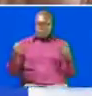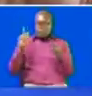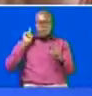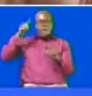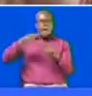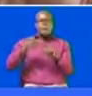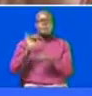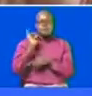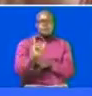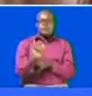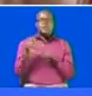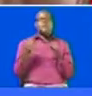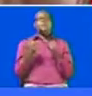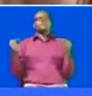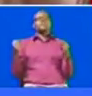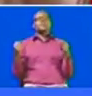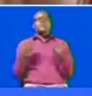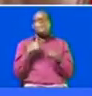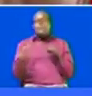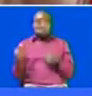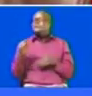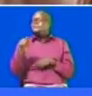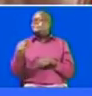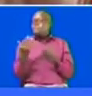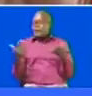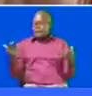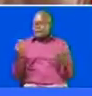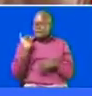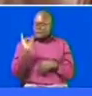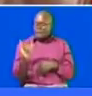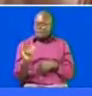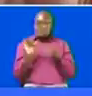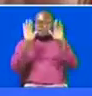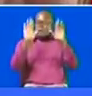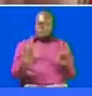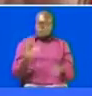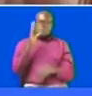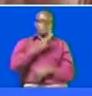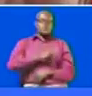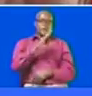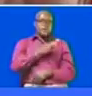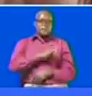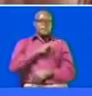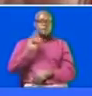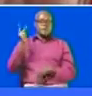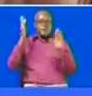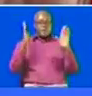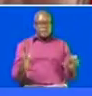is to remain as opposition, but on those items that are for the benefit of